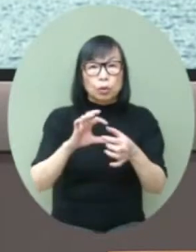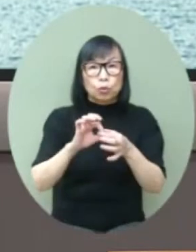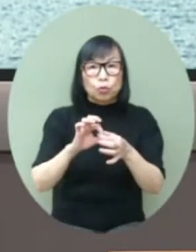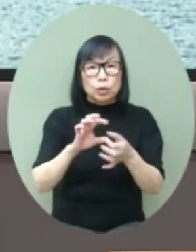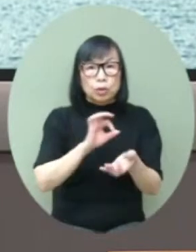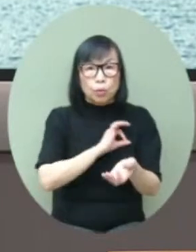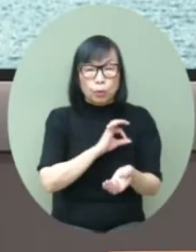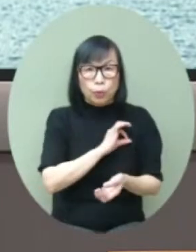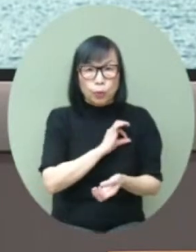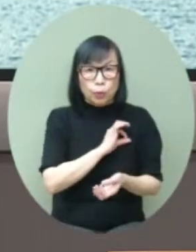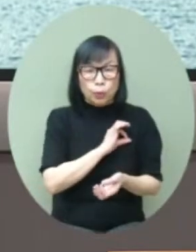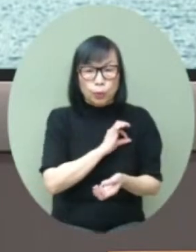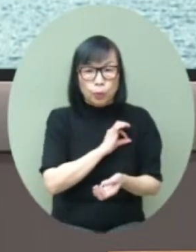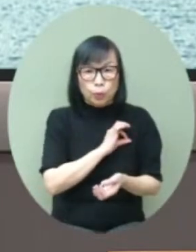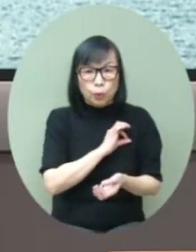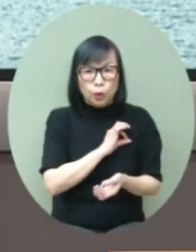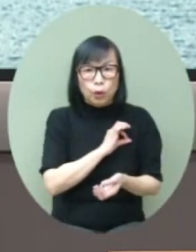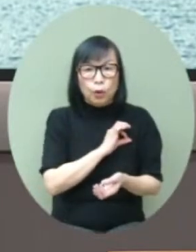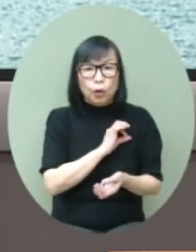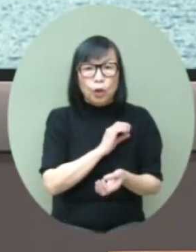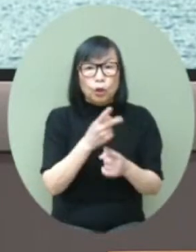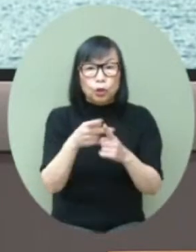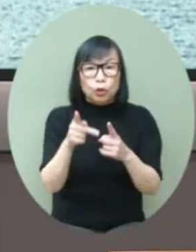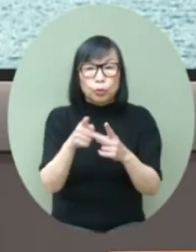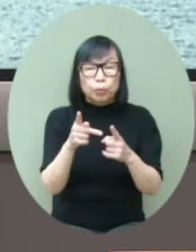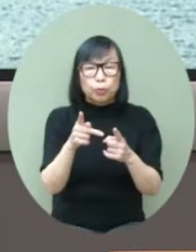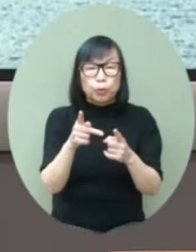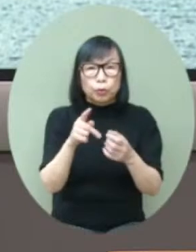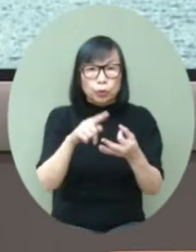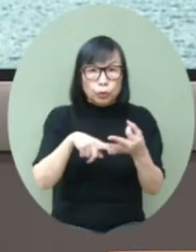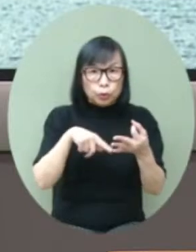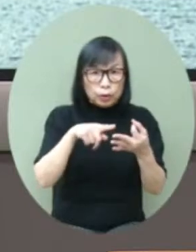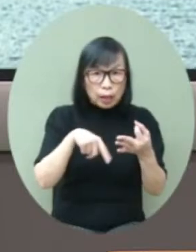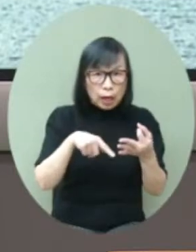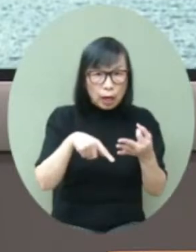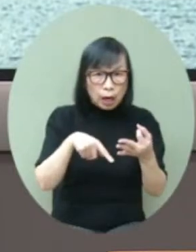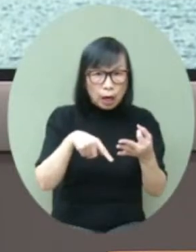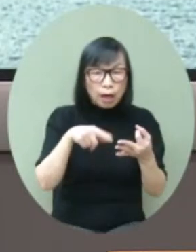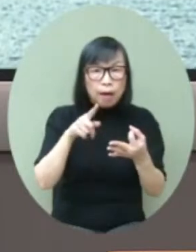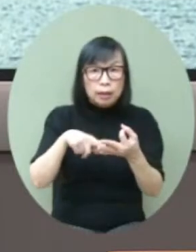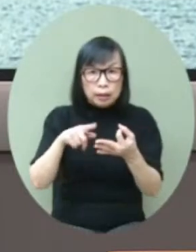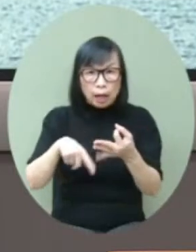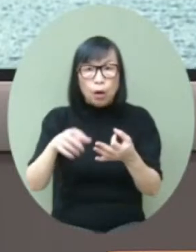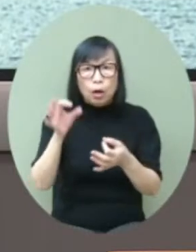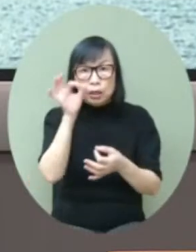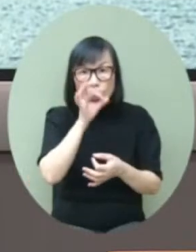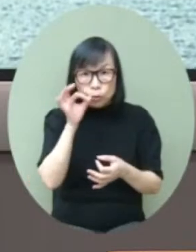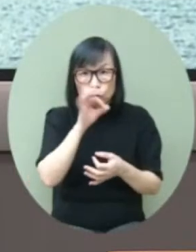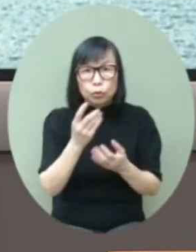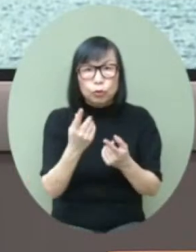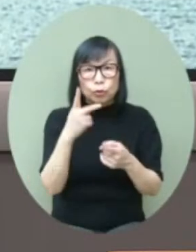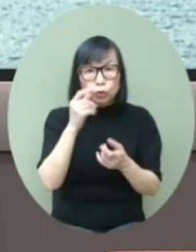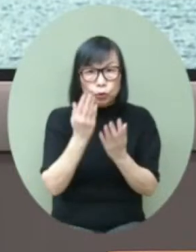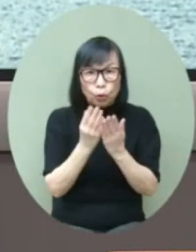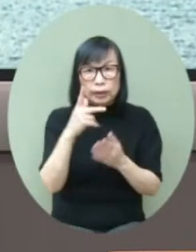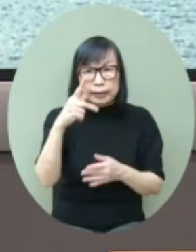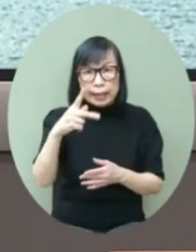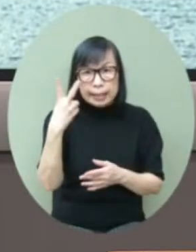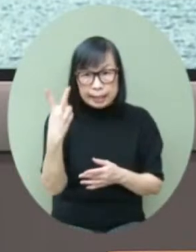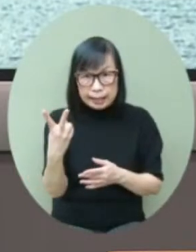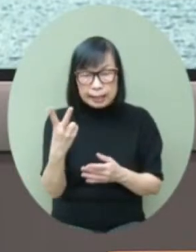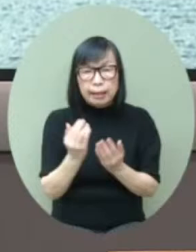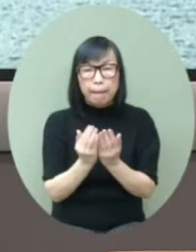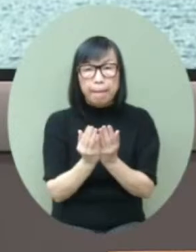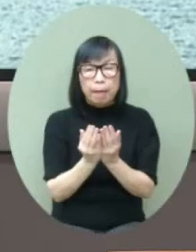is the child who actually attend schools in the Chin Mun Shin Tak Fraternity